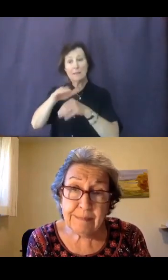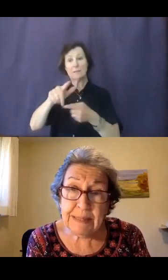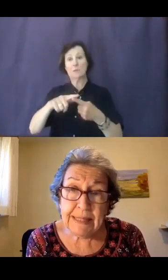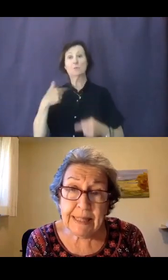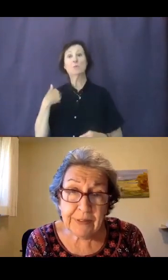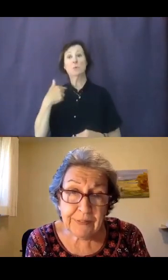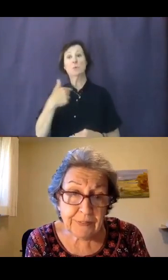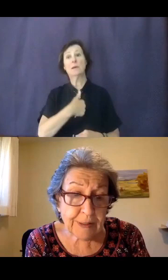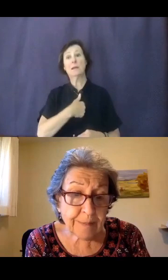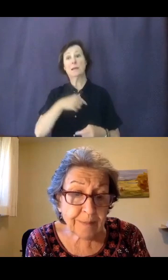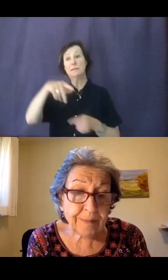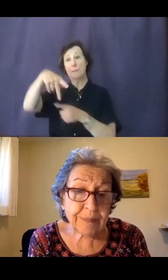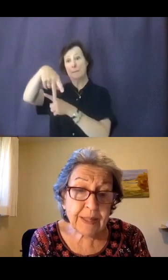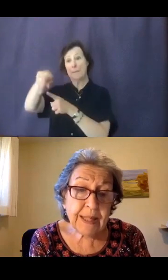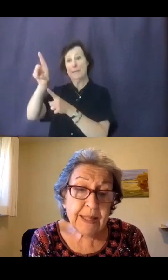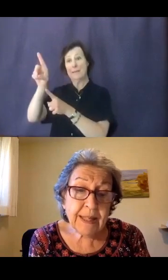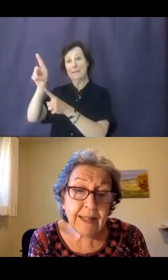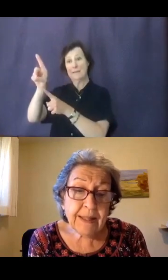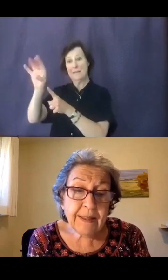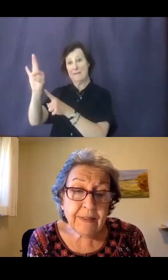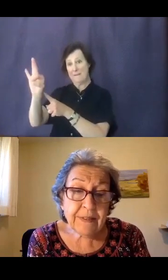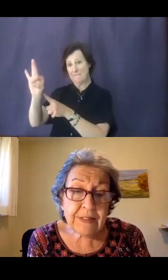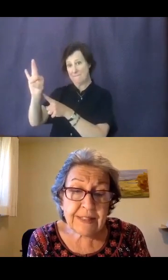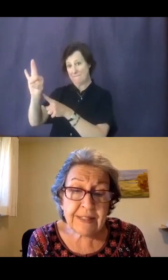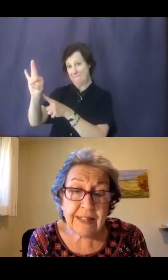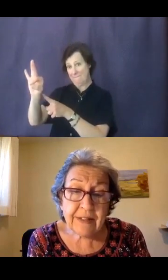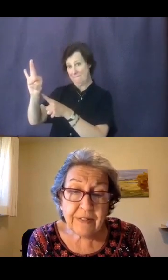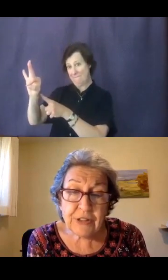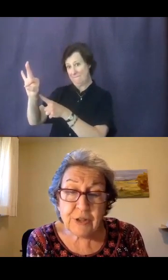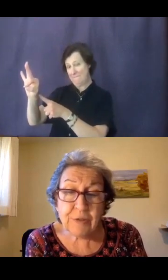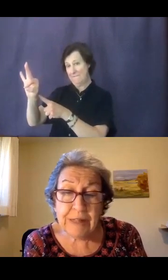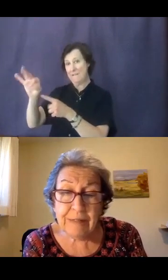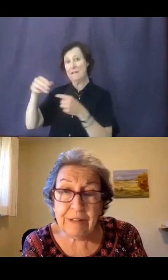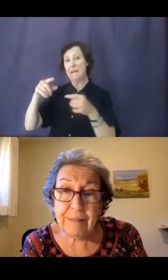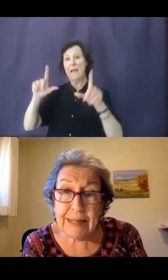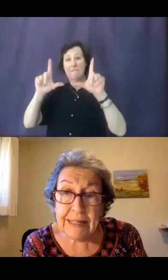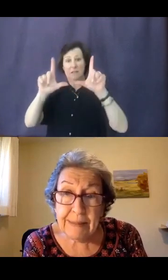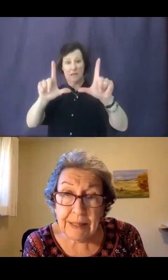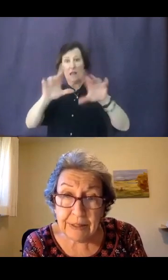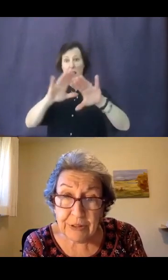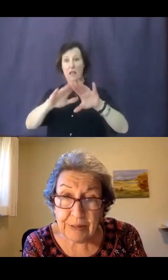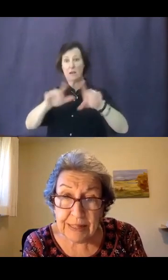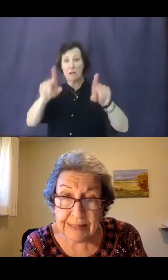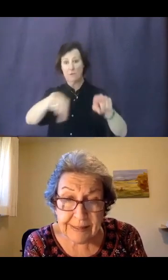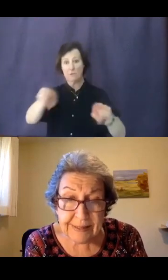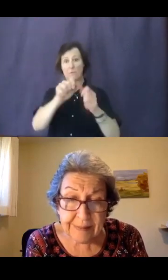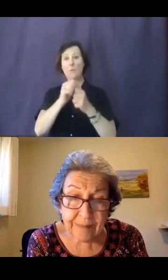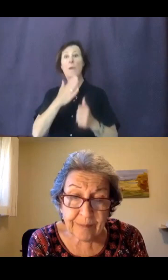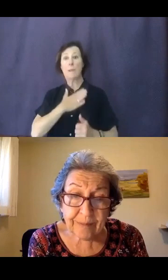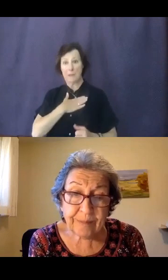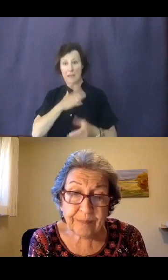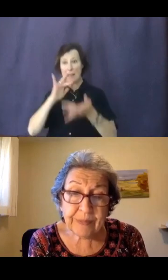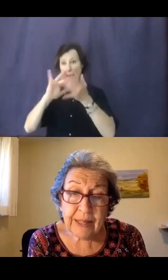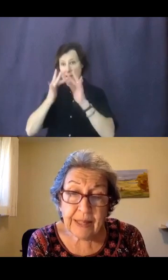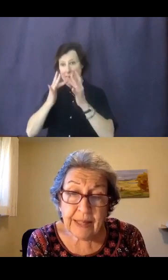as a PDF. There is a slide on the screen with my email address.